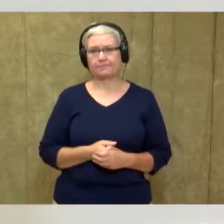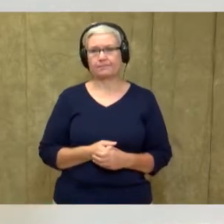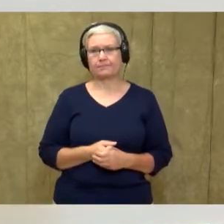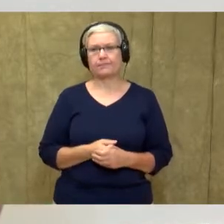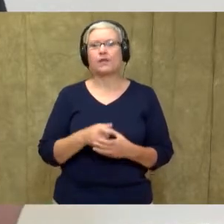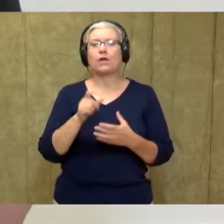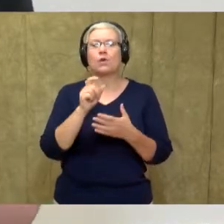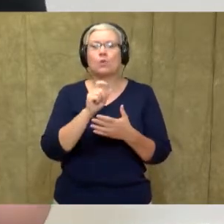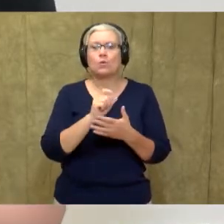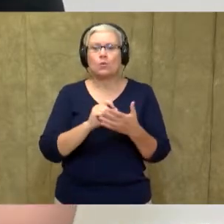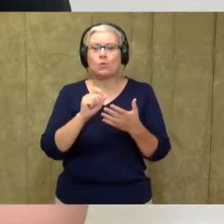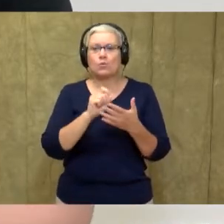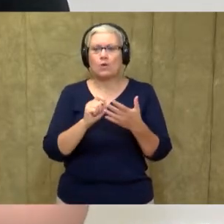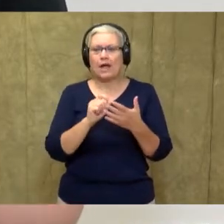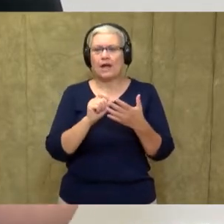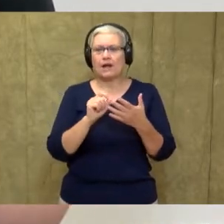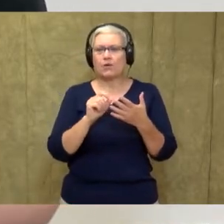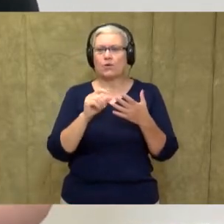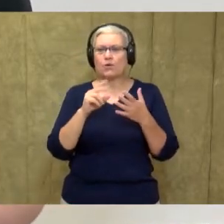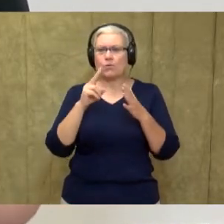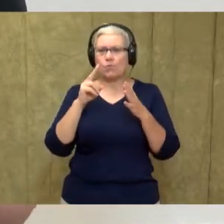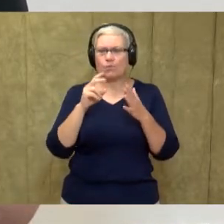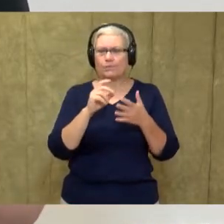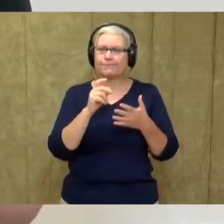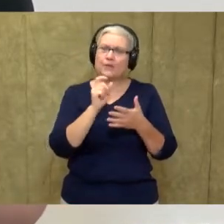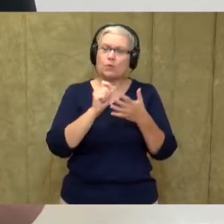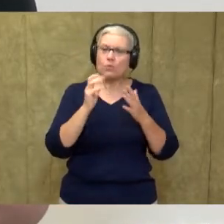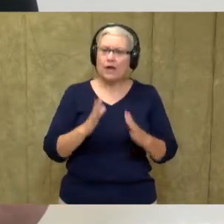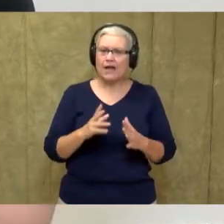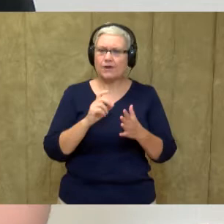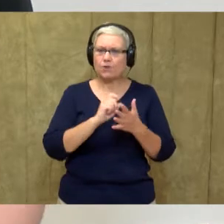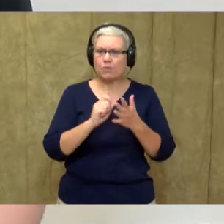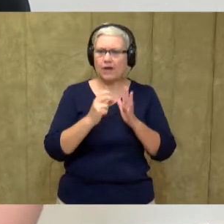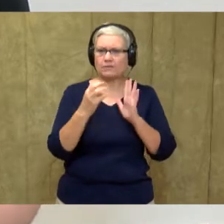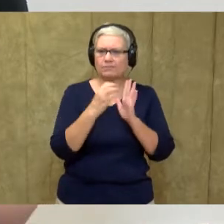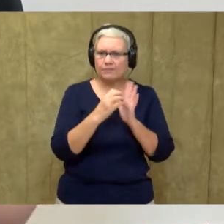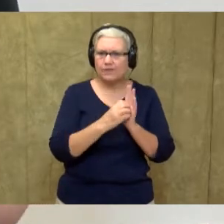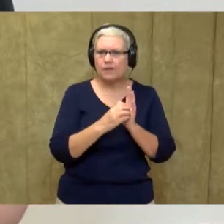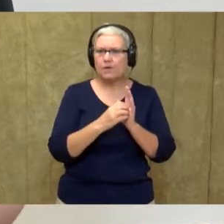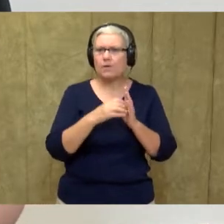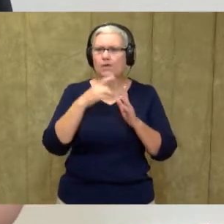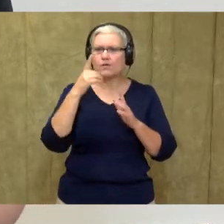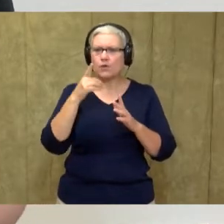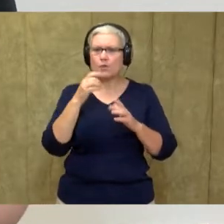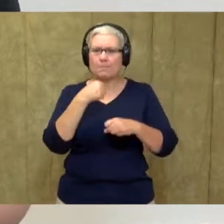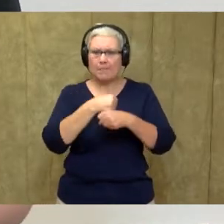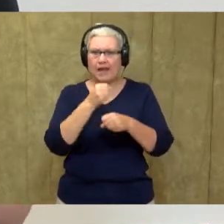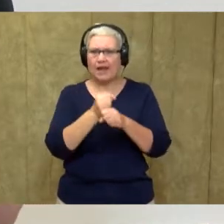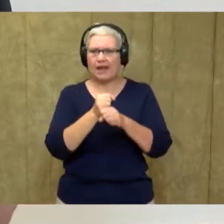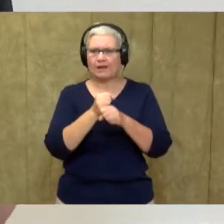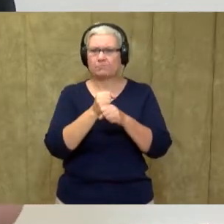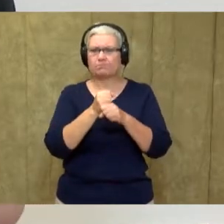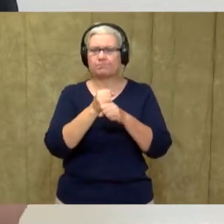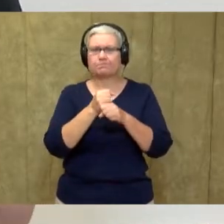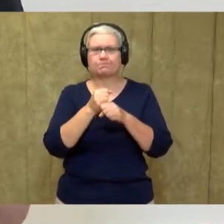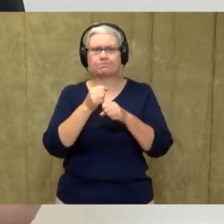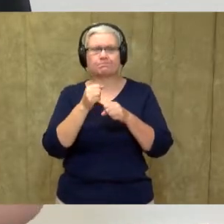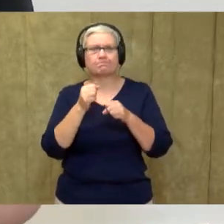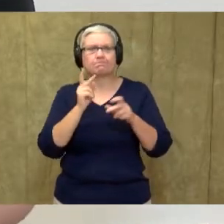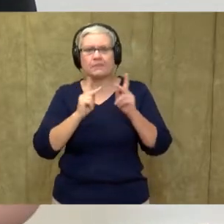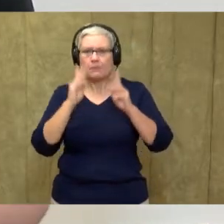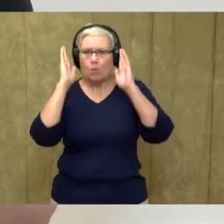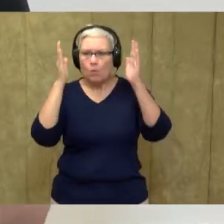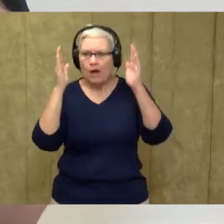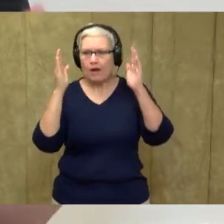writer is writing a text to motivate that reader to take action based on what they're saying. Saying, hey, yeah, bullying